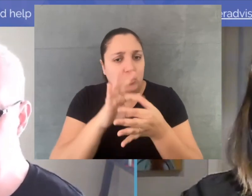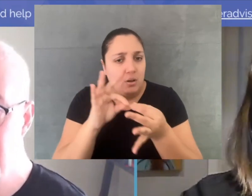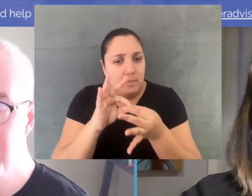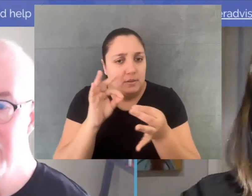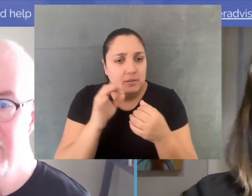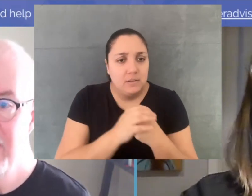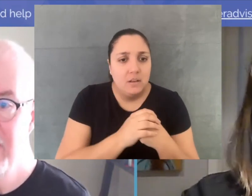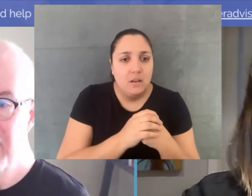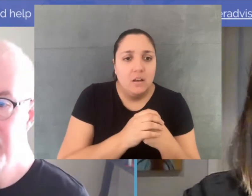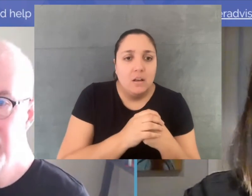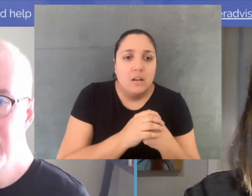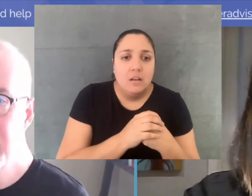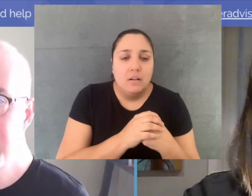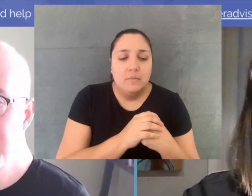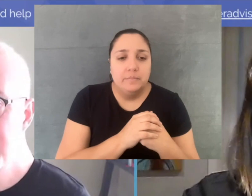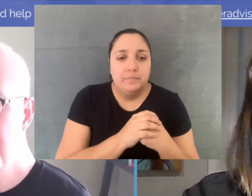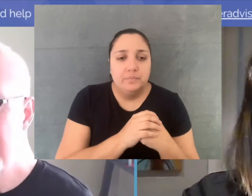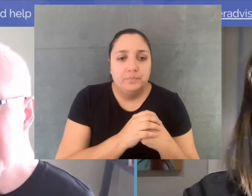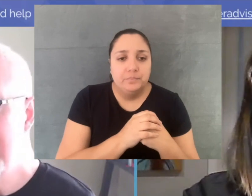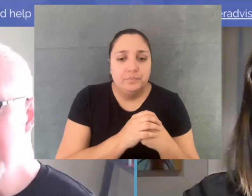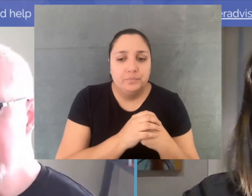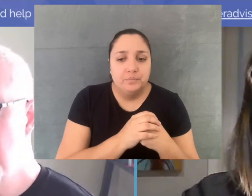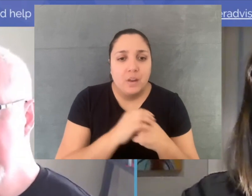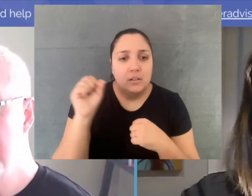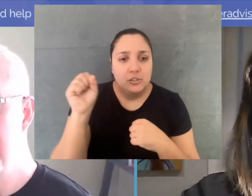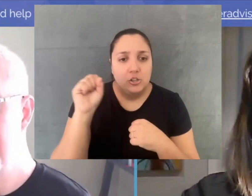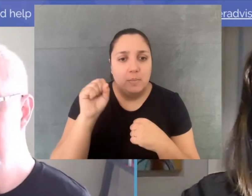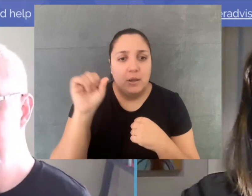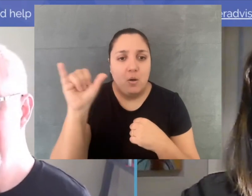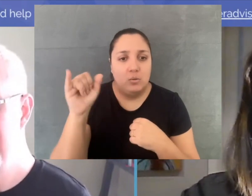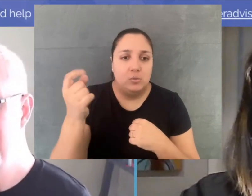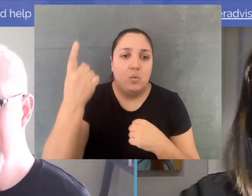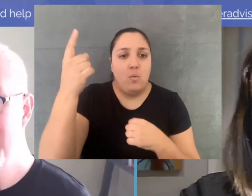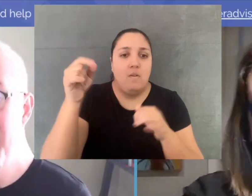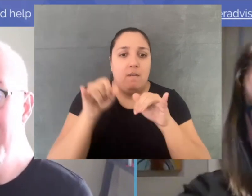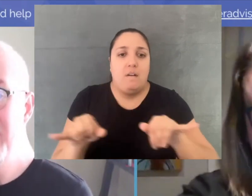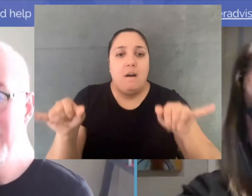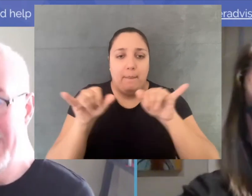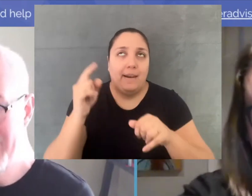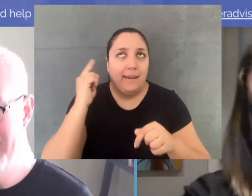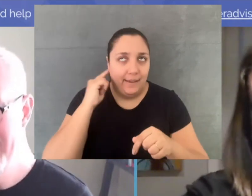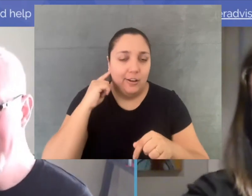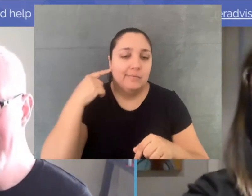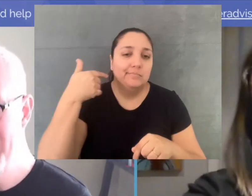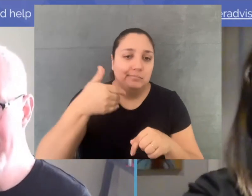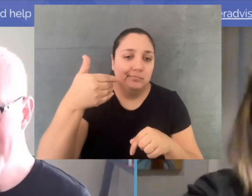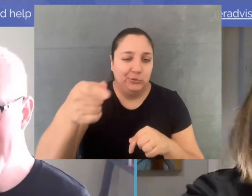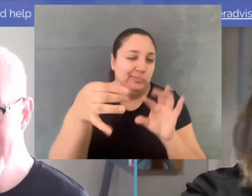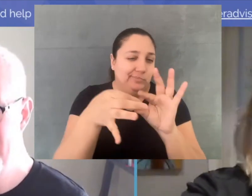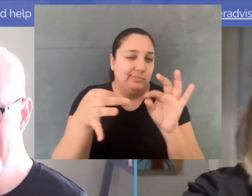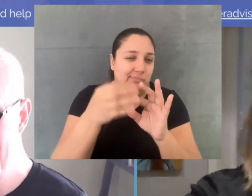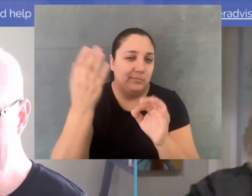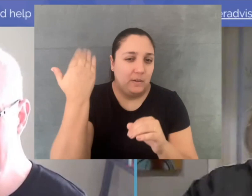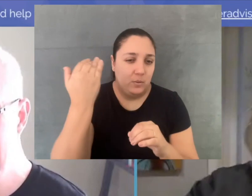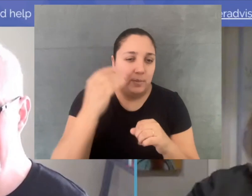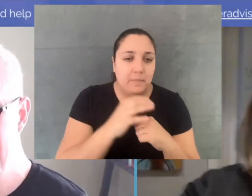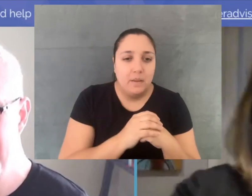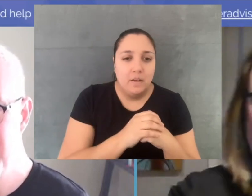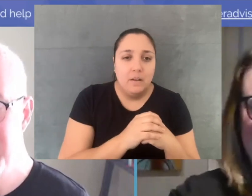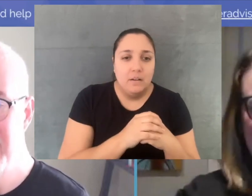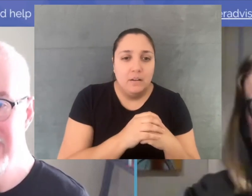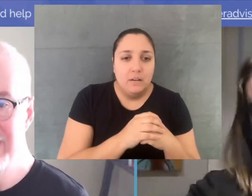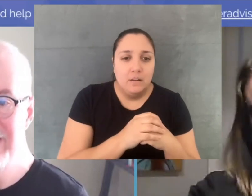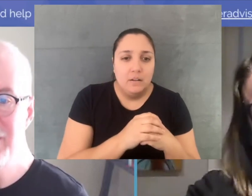you would be welcome. Shelby, I think like one of the common objections I hear about this, and I think you alluded to it a little